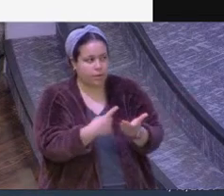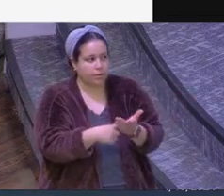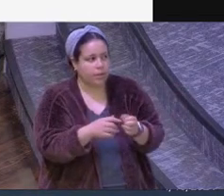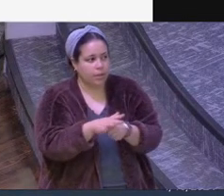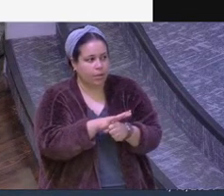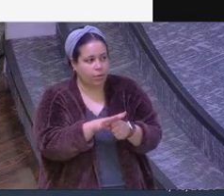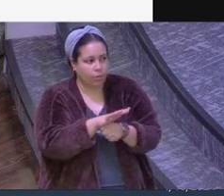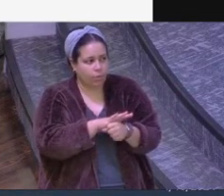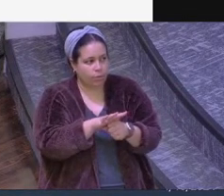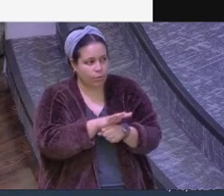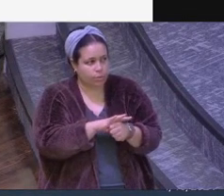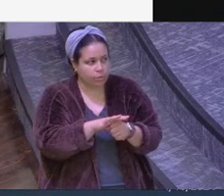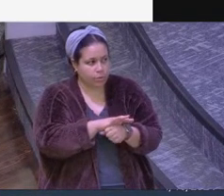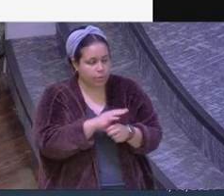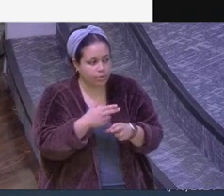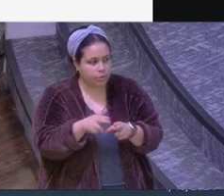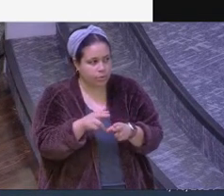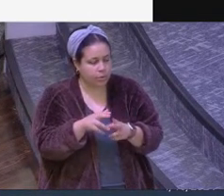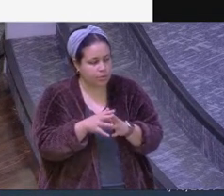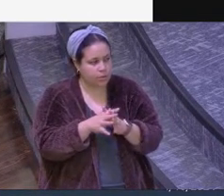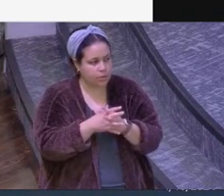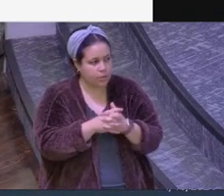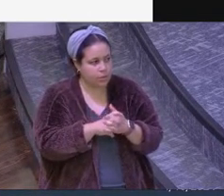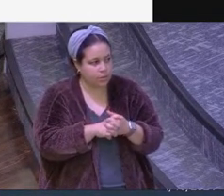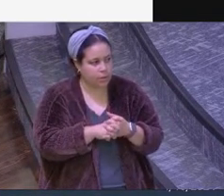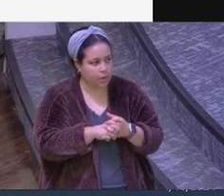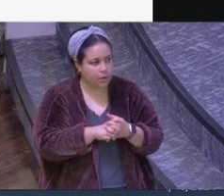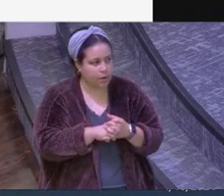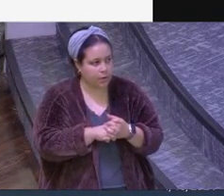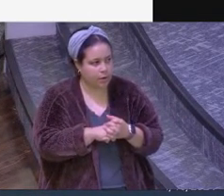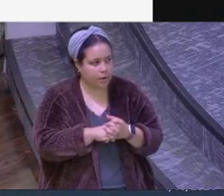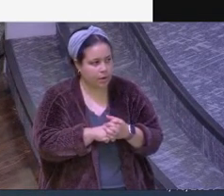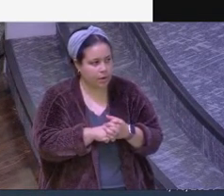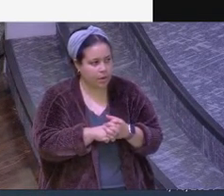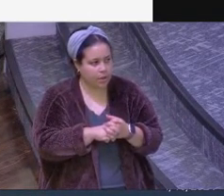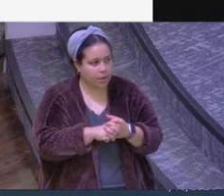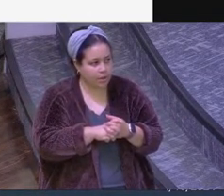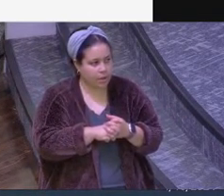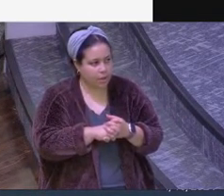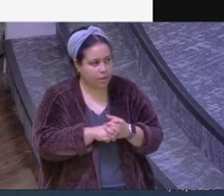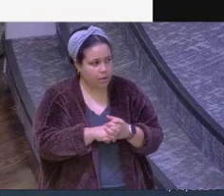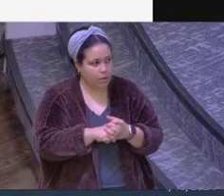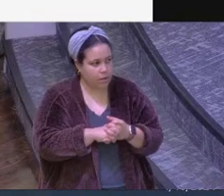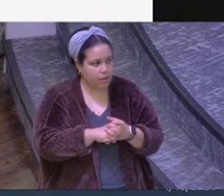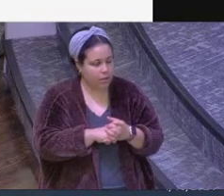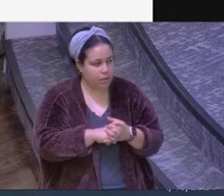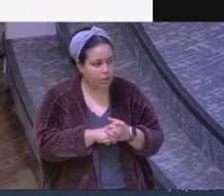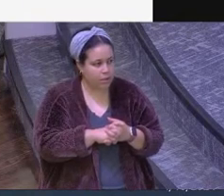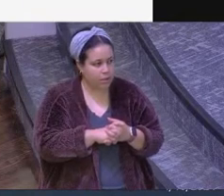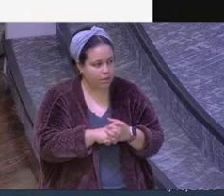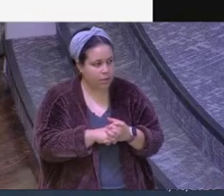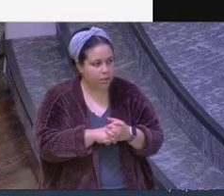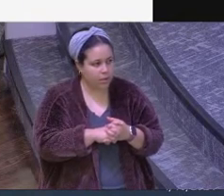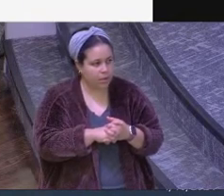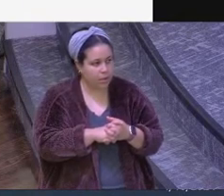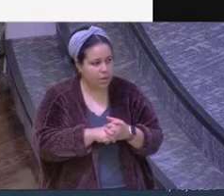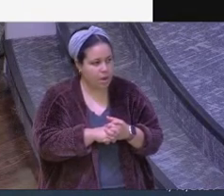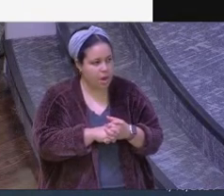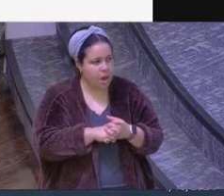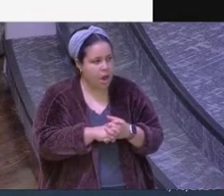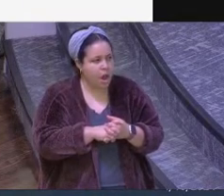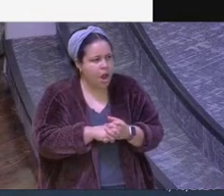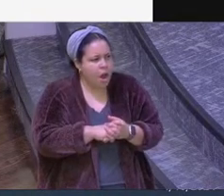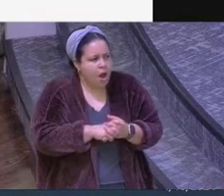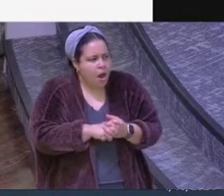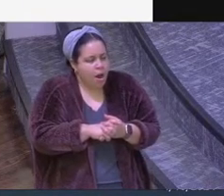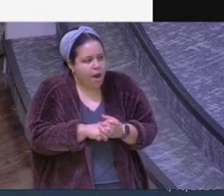5 mil share shortly. So this is the projections for QBE. We typically we would have had the allotment sheet last